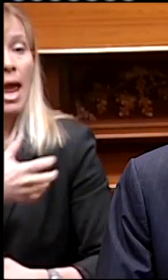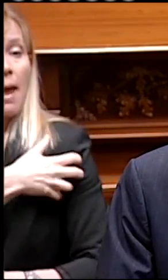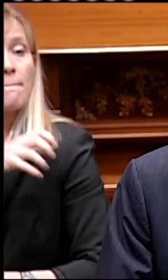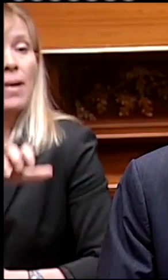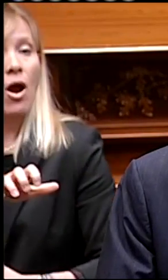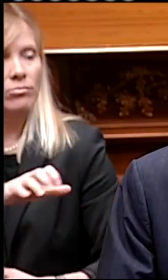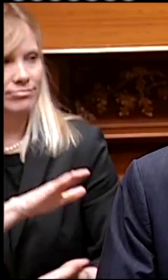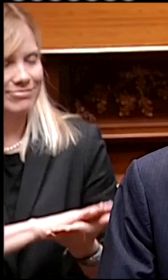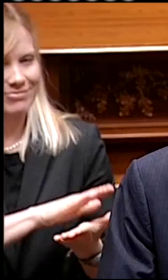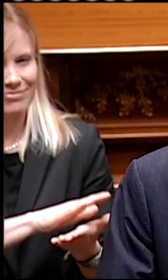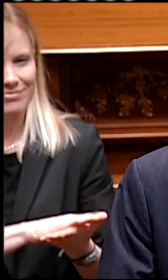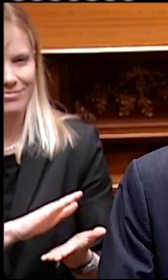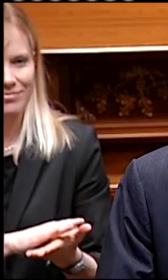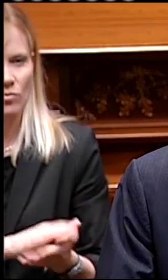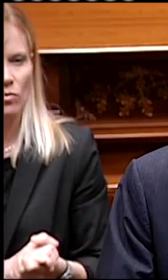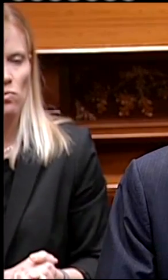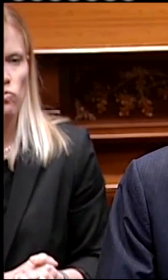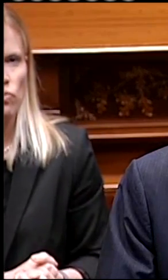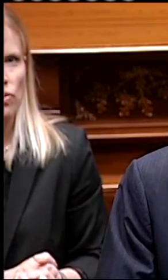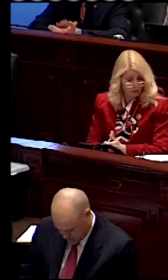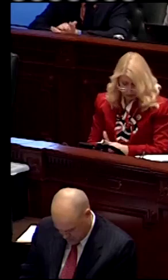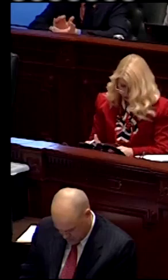Empowerment means